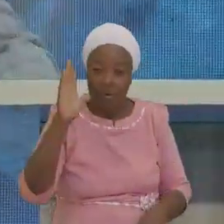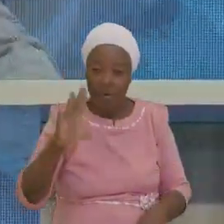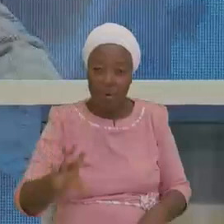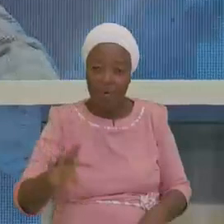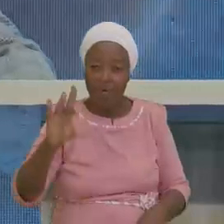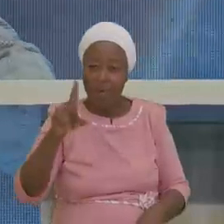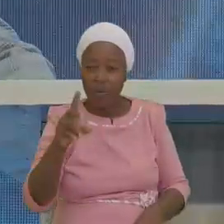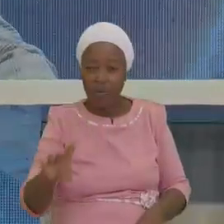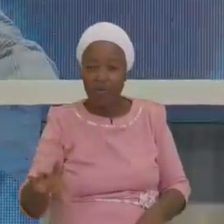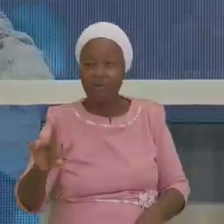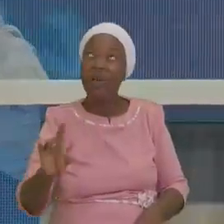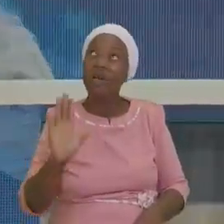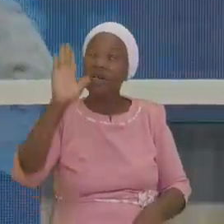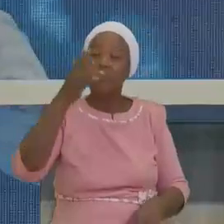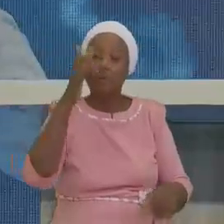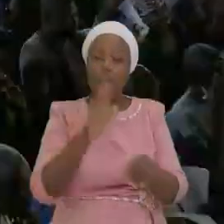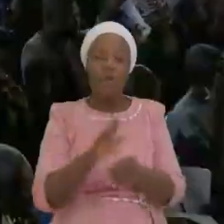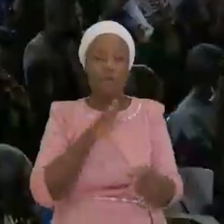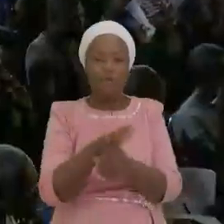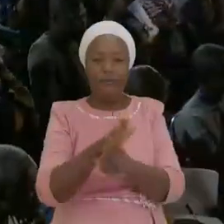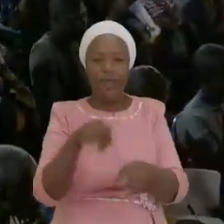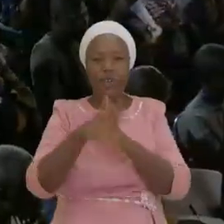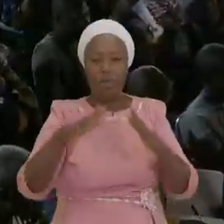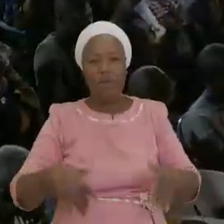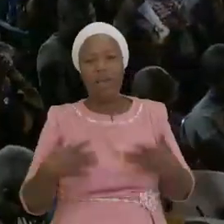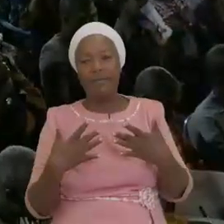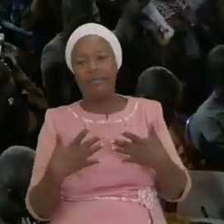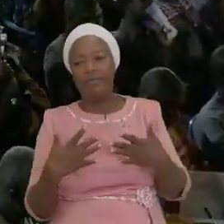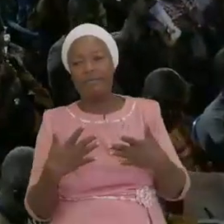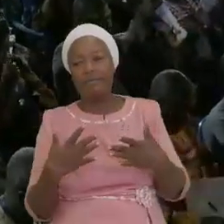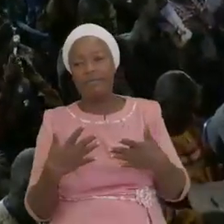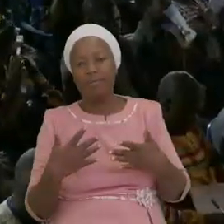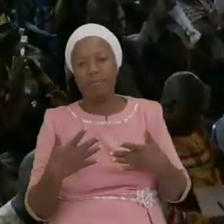you will find his promise fulfilled in your life.